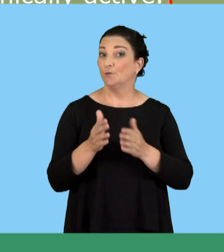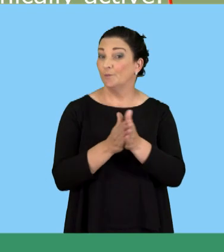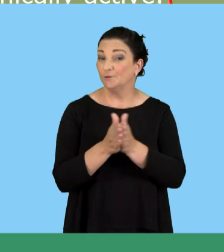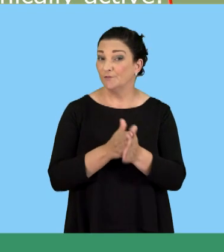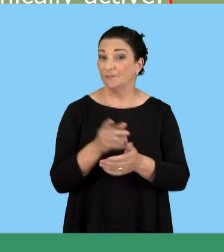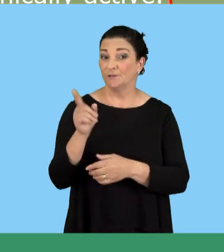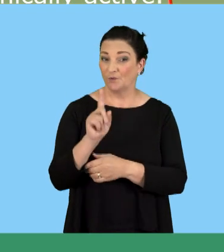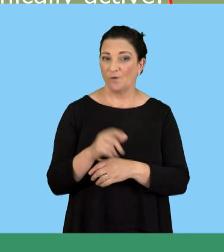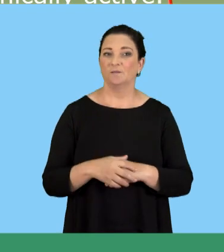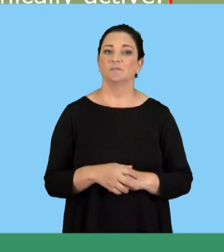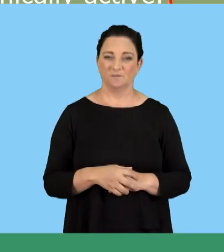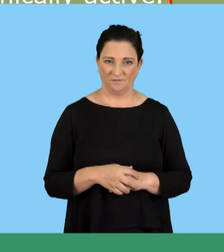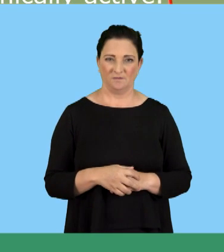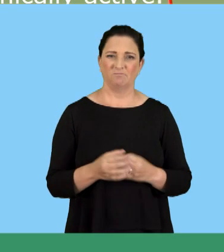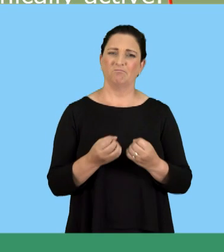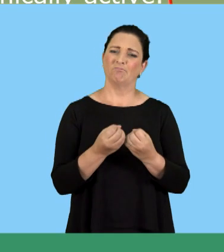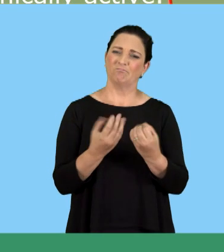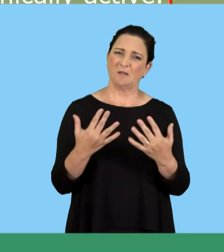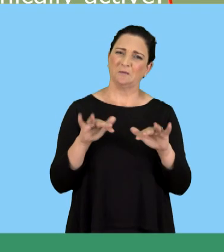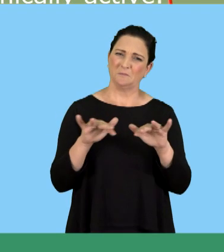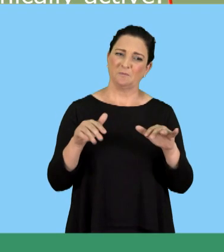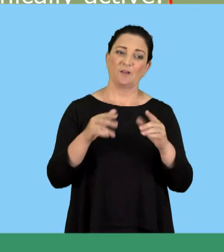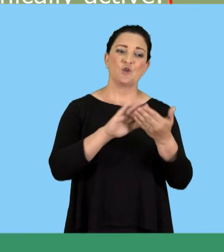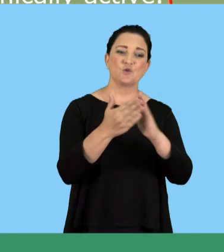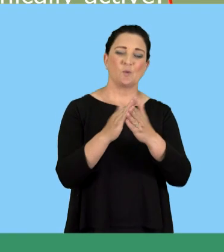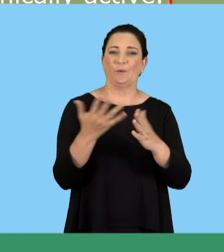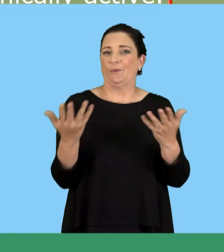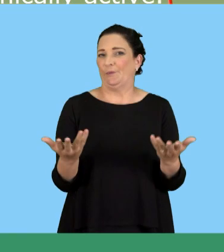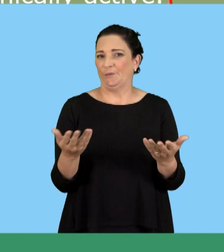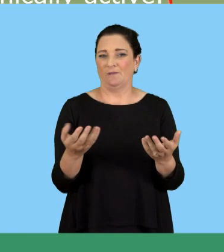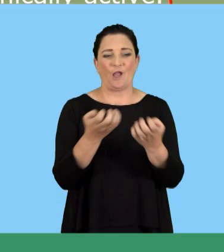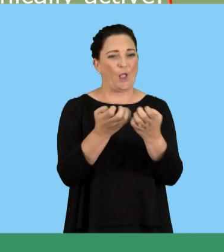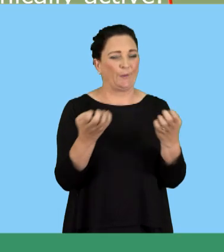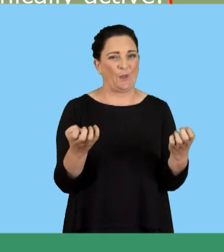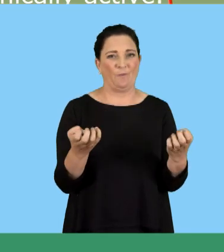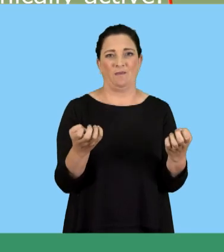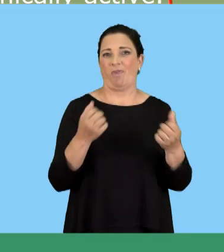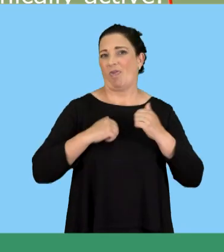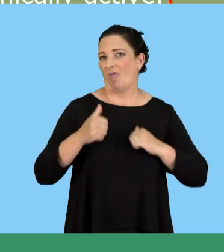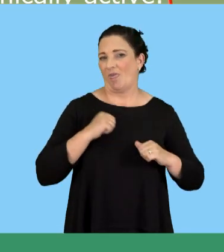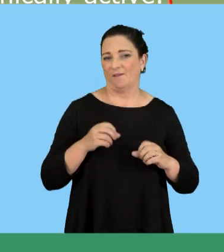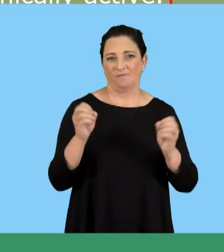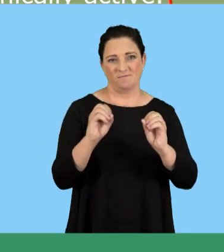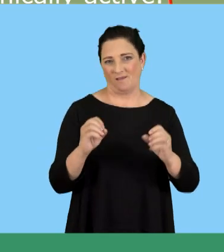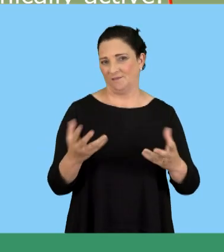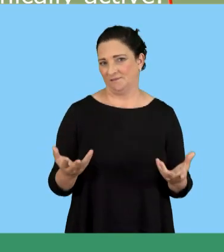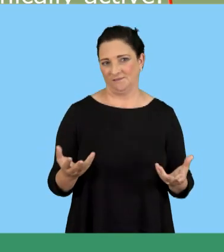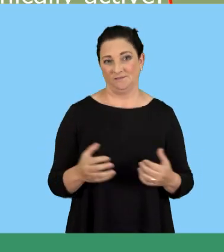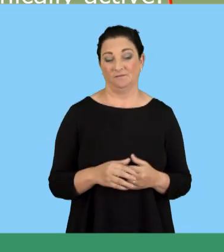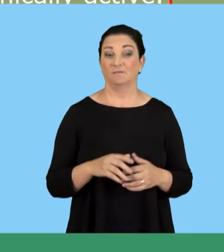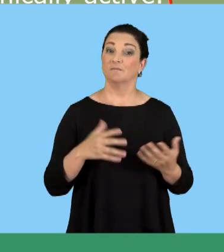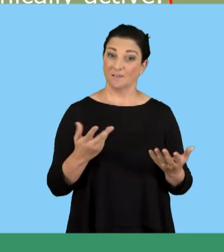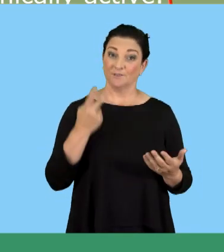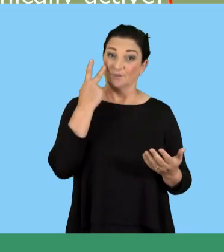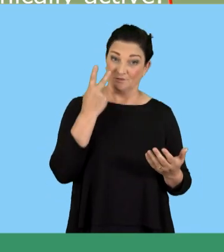What is the motivation there? The majority in the community are not economically active. So that is how you